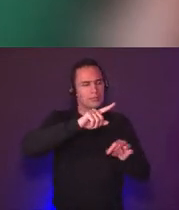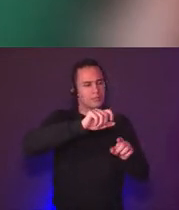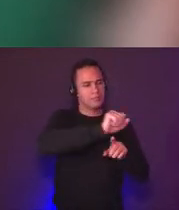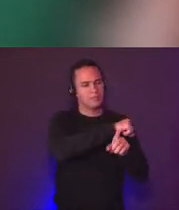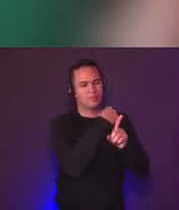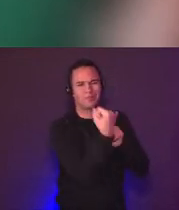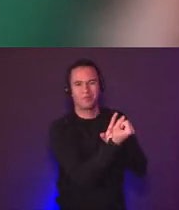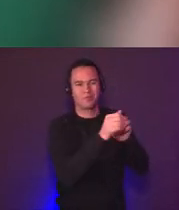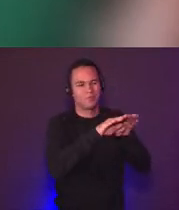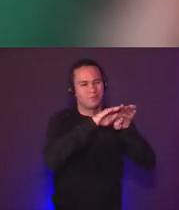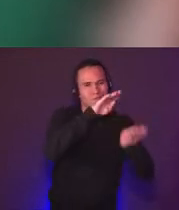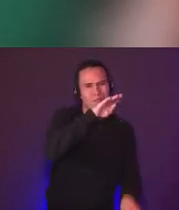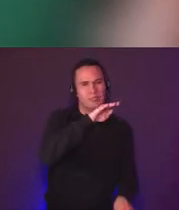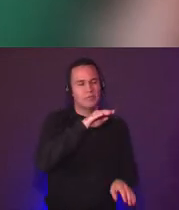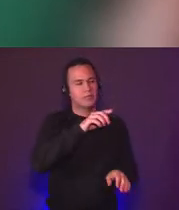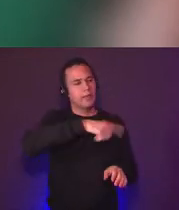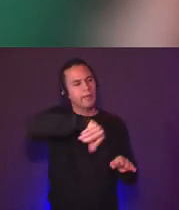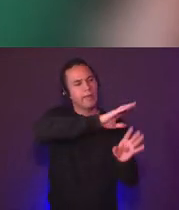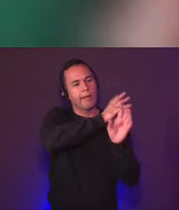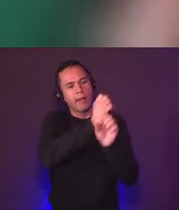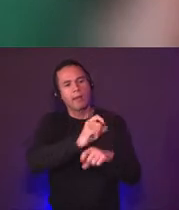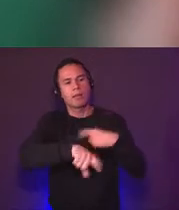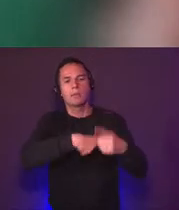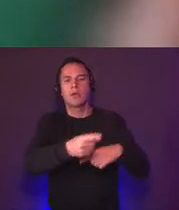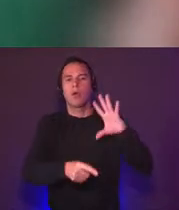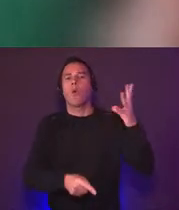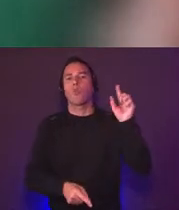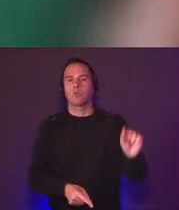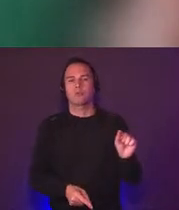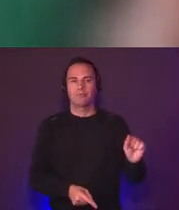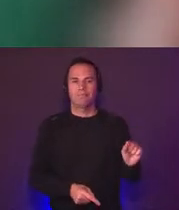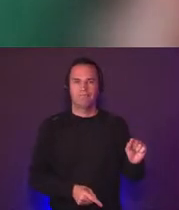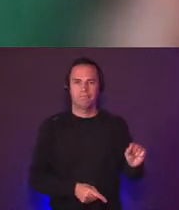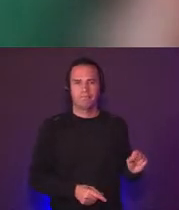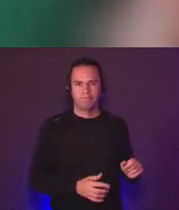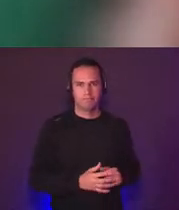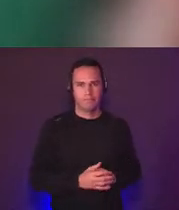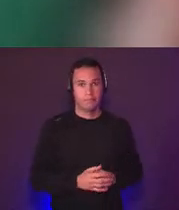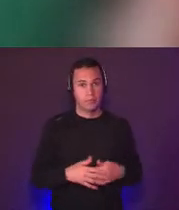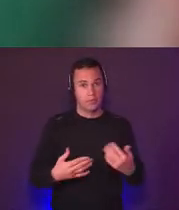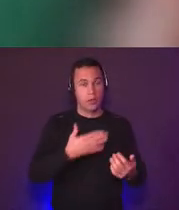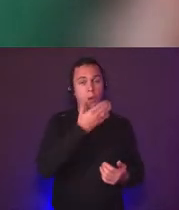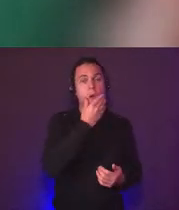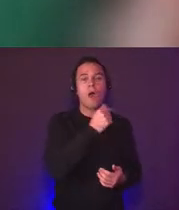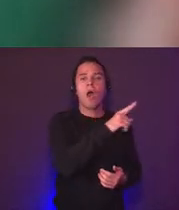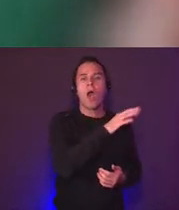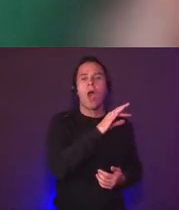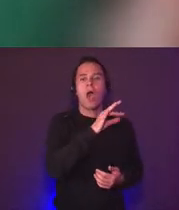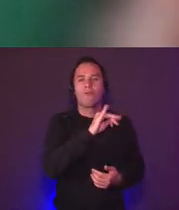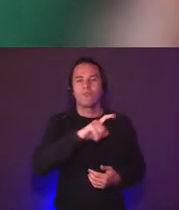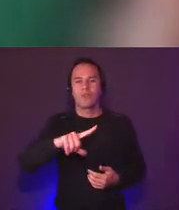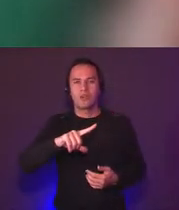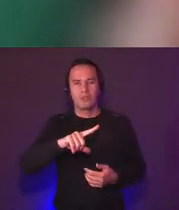the causes of it. So Phil's just, you know, he brought us into